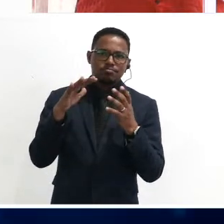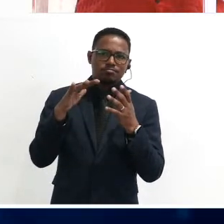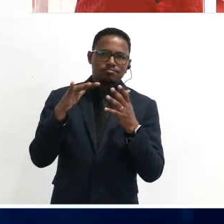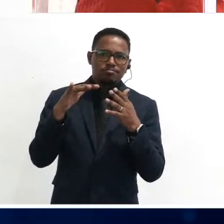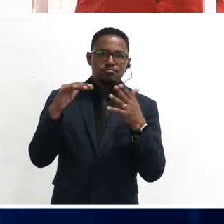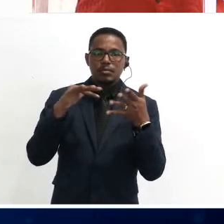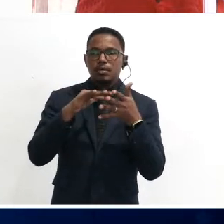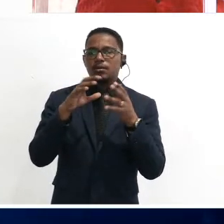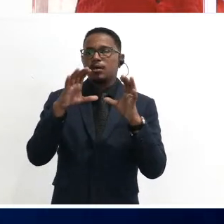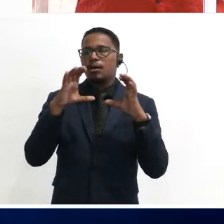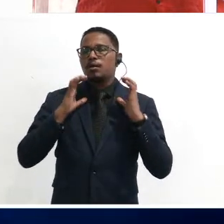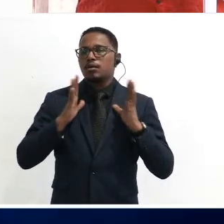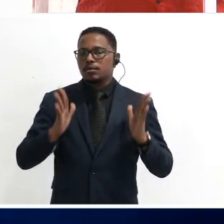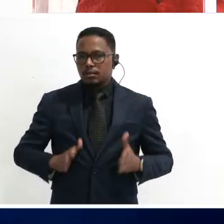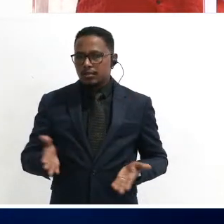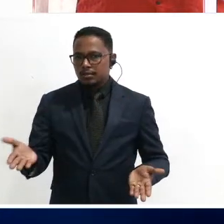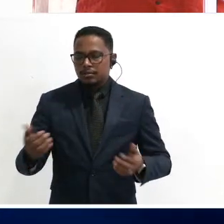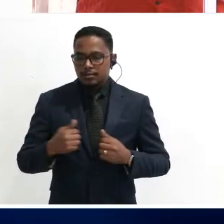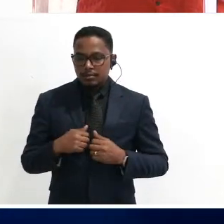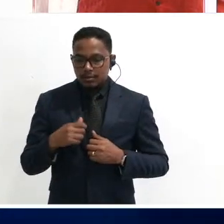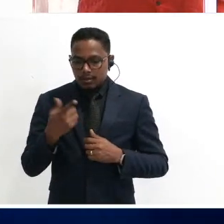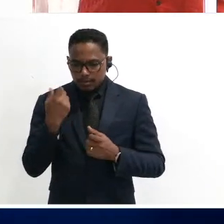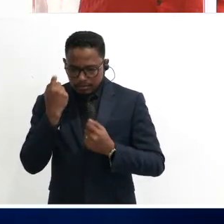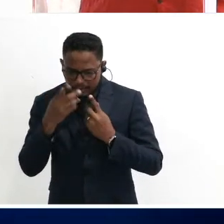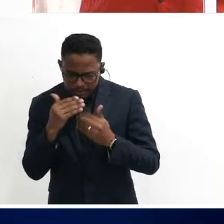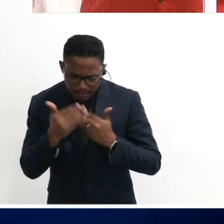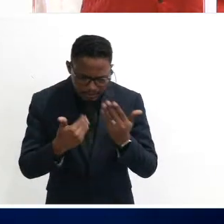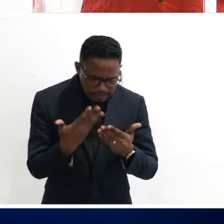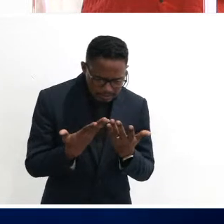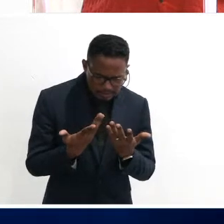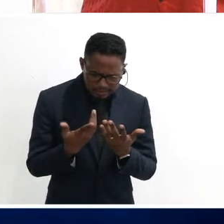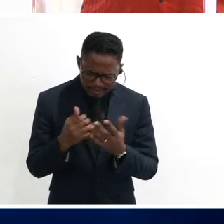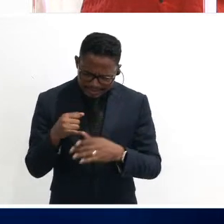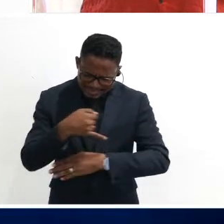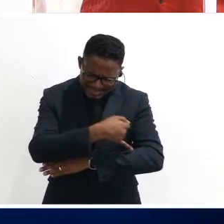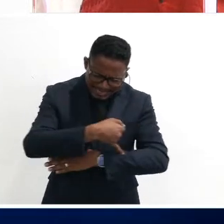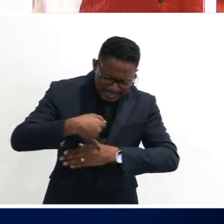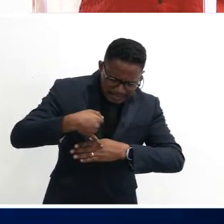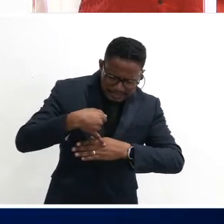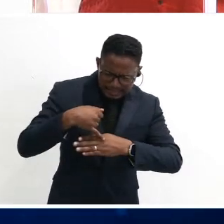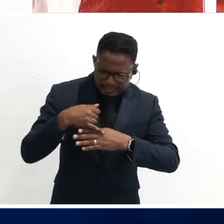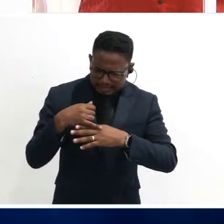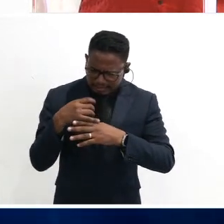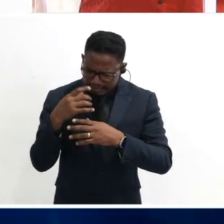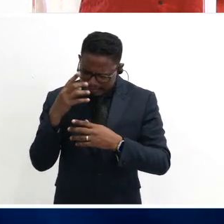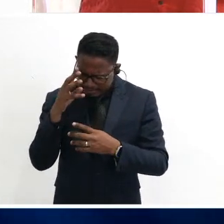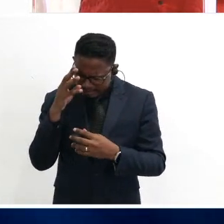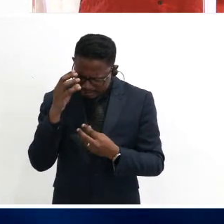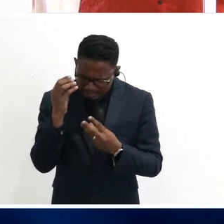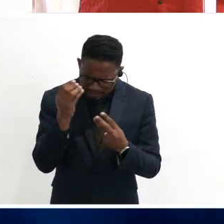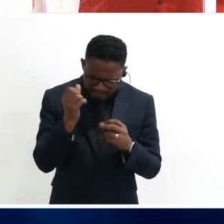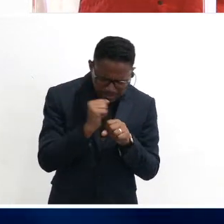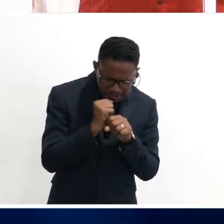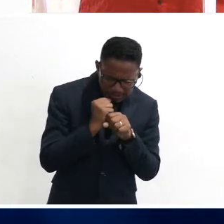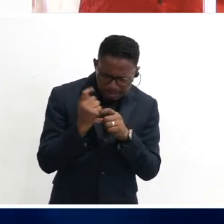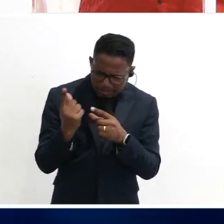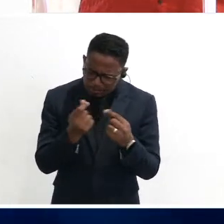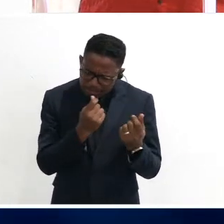help engineer what the heat flow path needs to be, whether it's out of the top of the package or the bottom of the